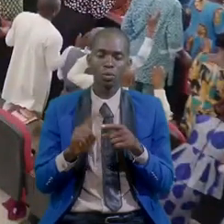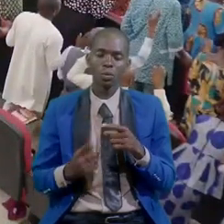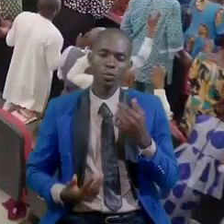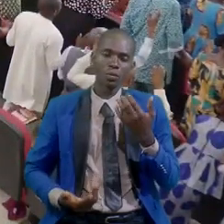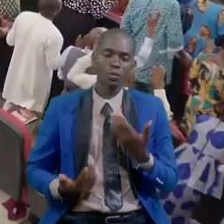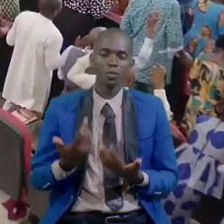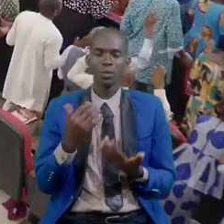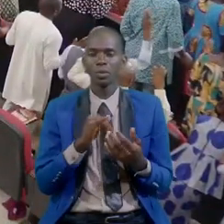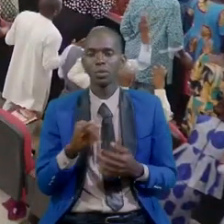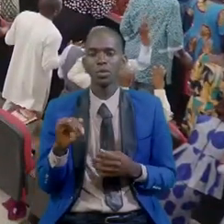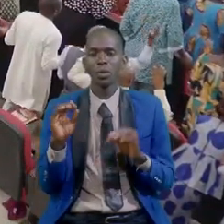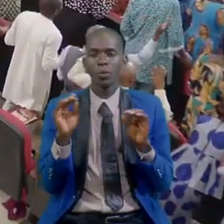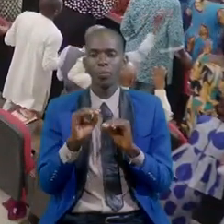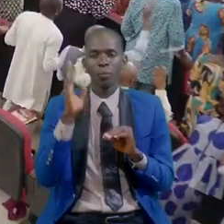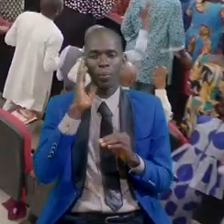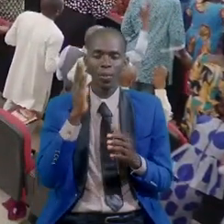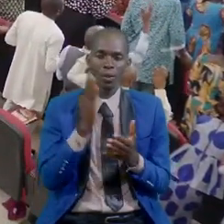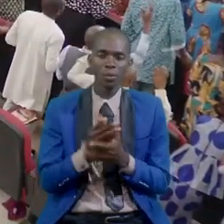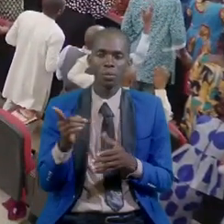Nothing will stop you.